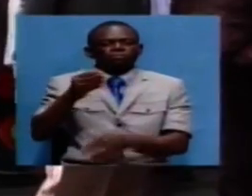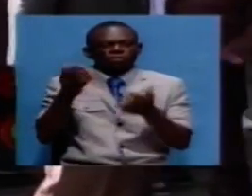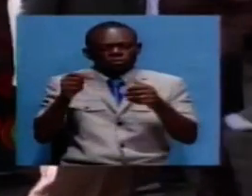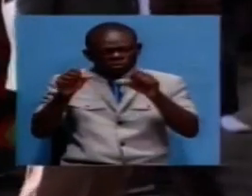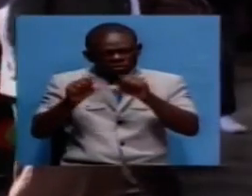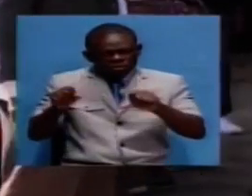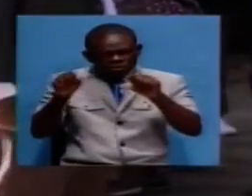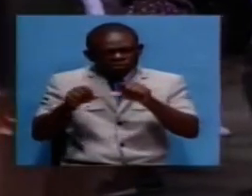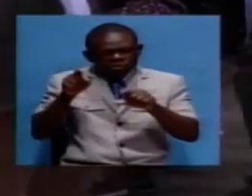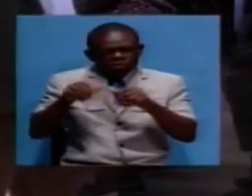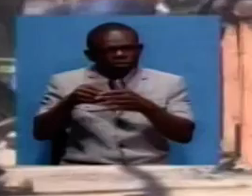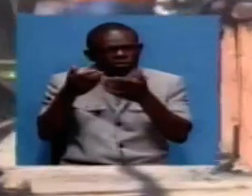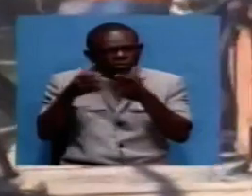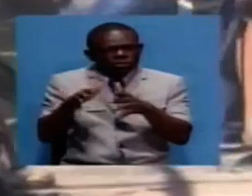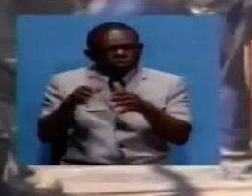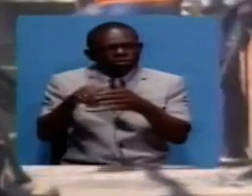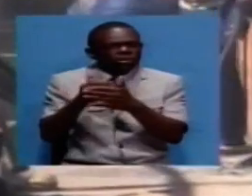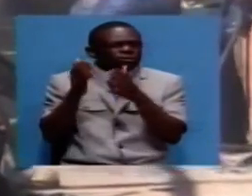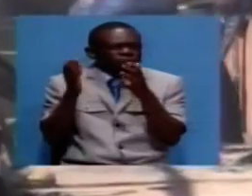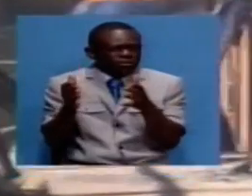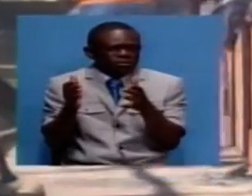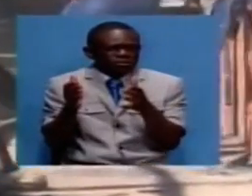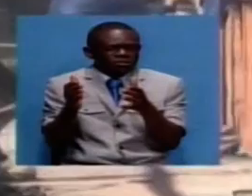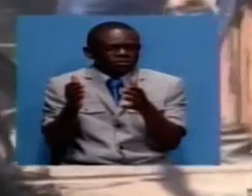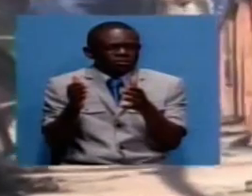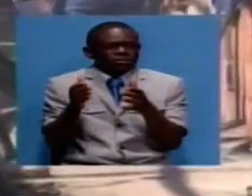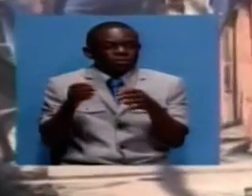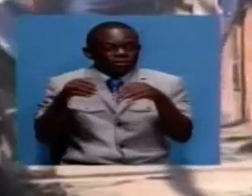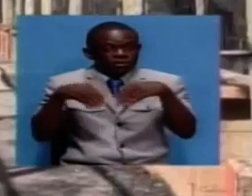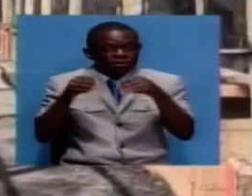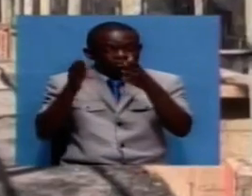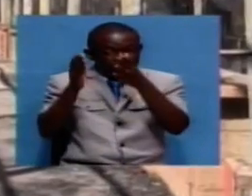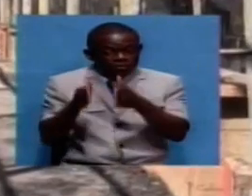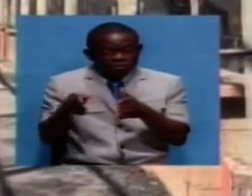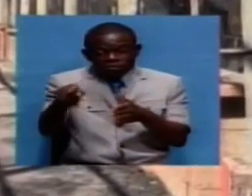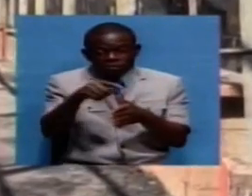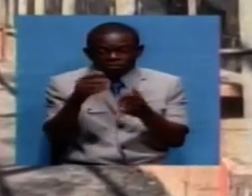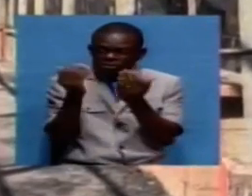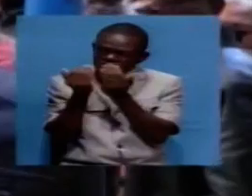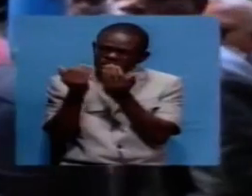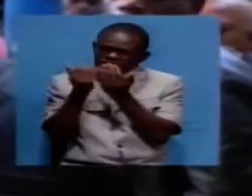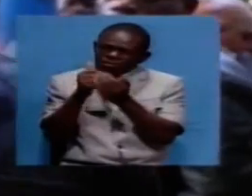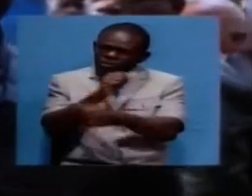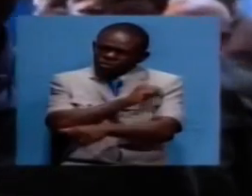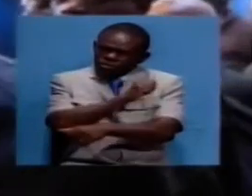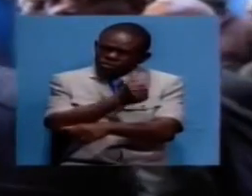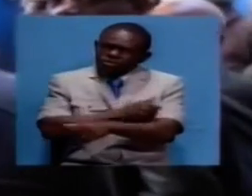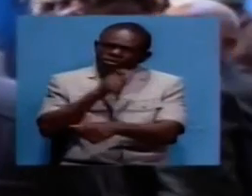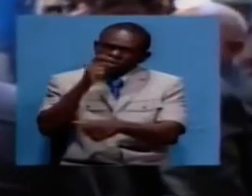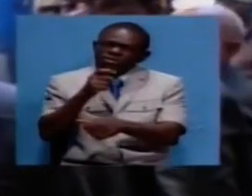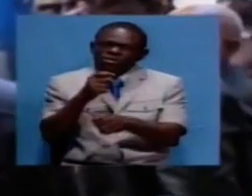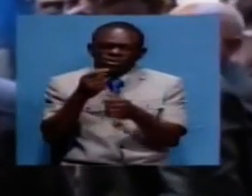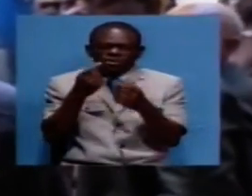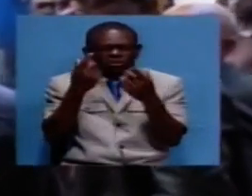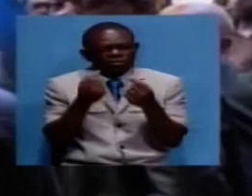And the affected traders have also appealed to relevant authorities to intensify patrols in markets in Lusaka.